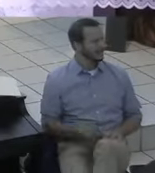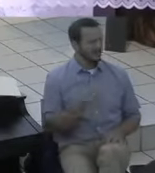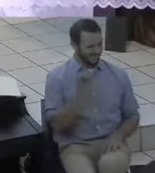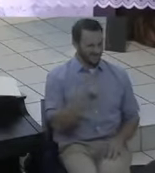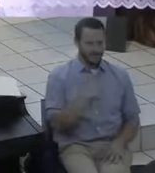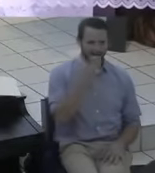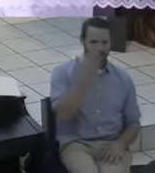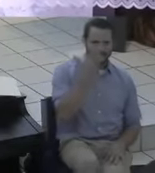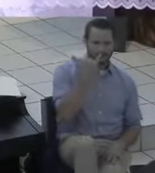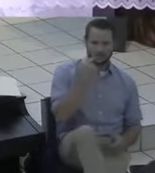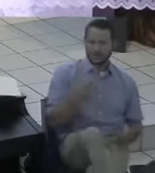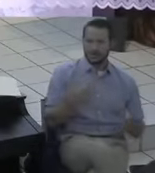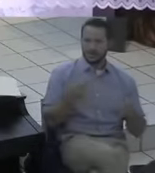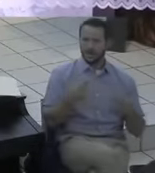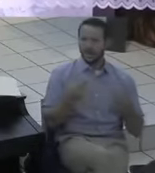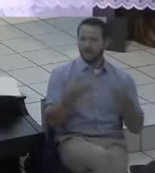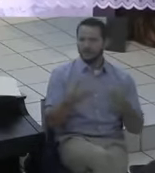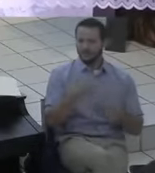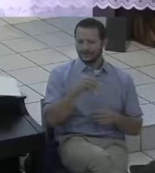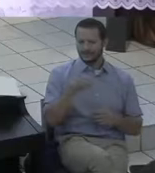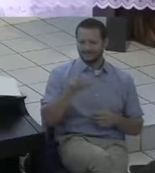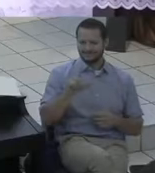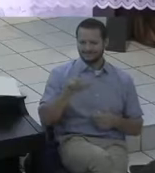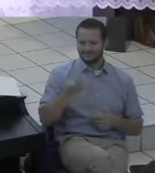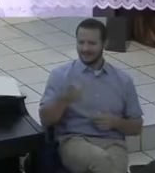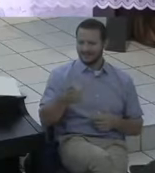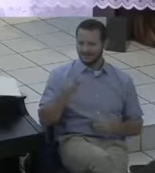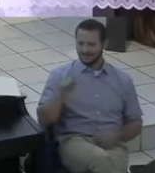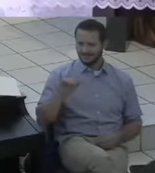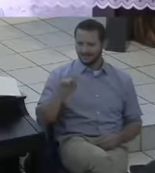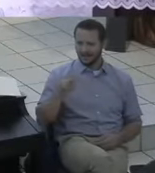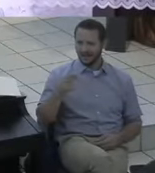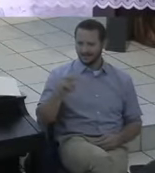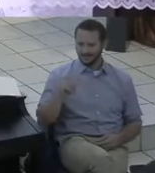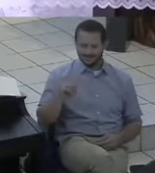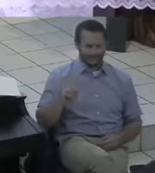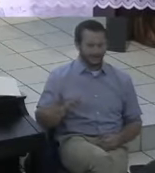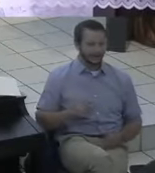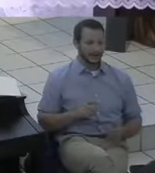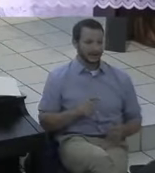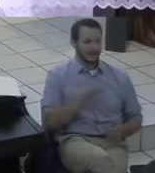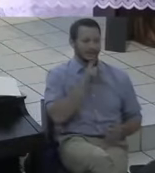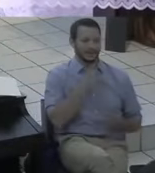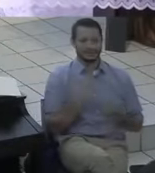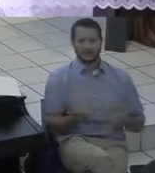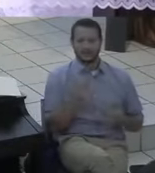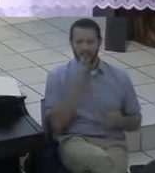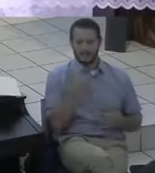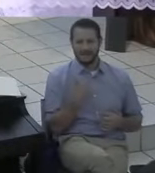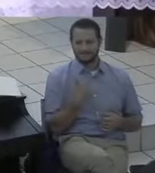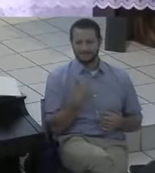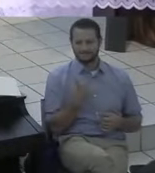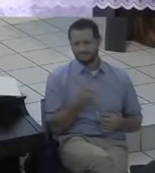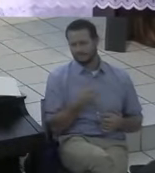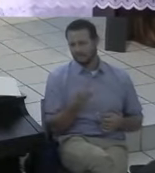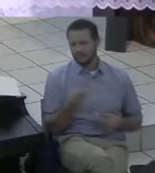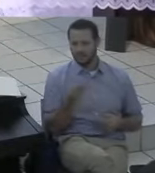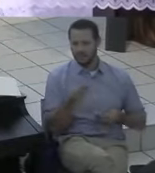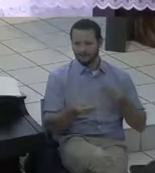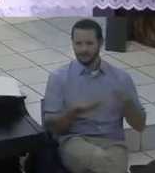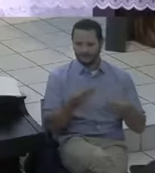about. Today we'll have two offerings. The first is our regular tithes and offering. And that goes